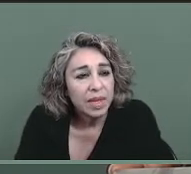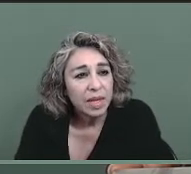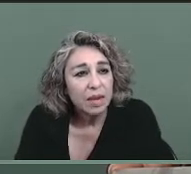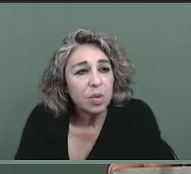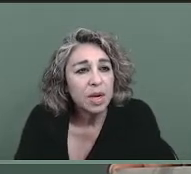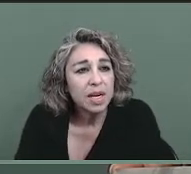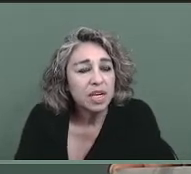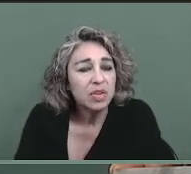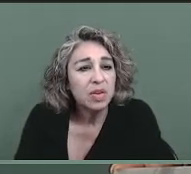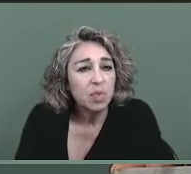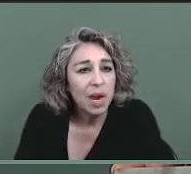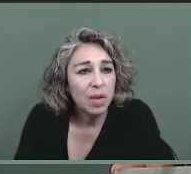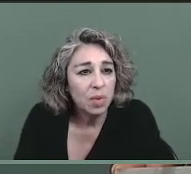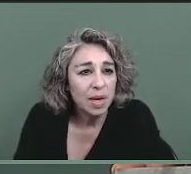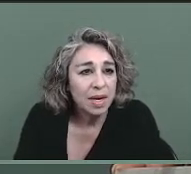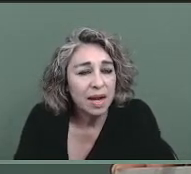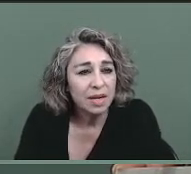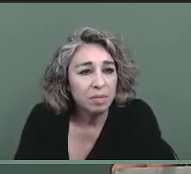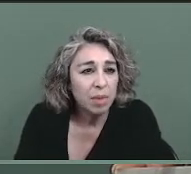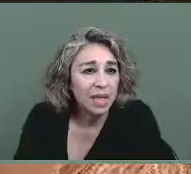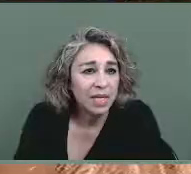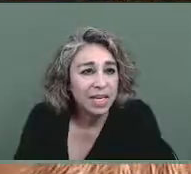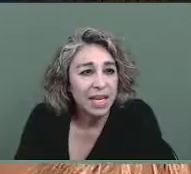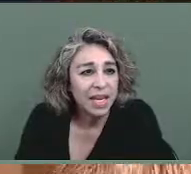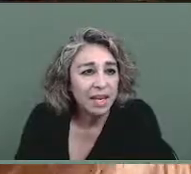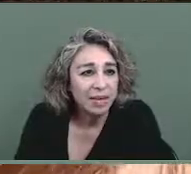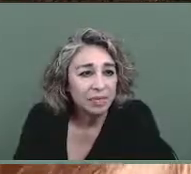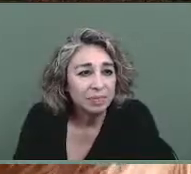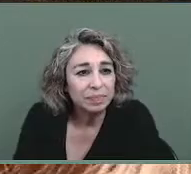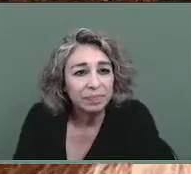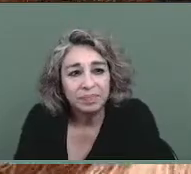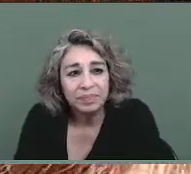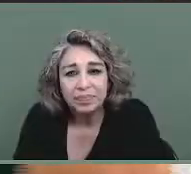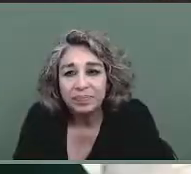we're gonna do the right one not politicking